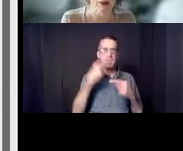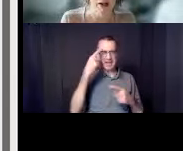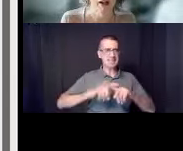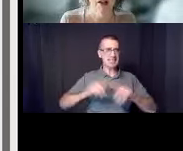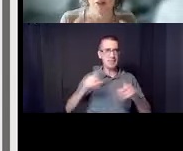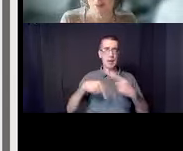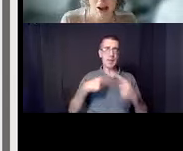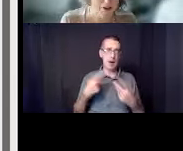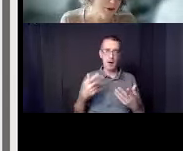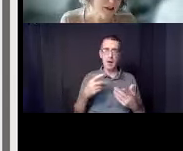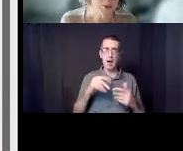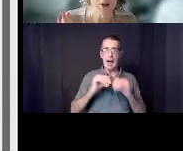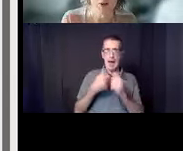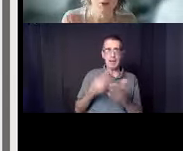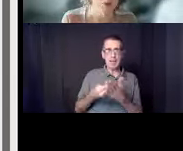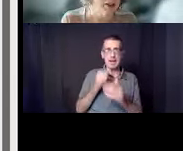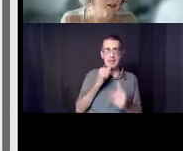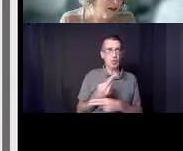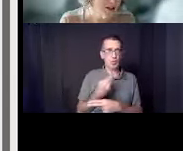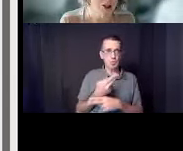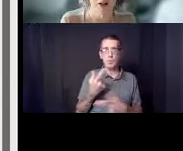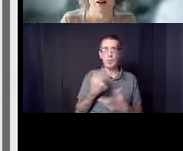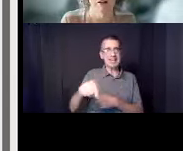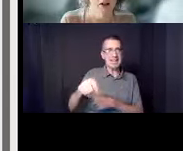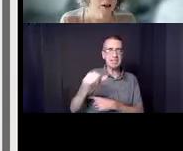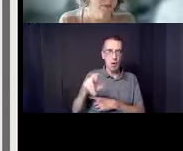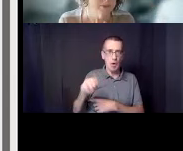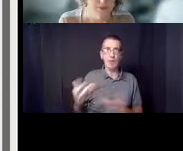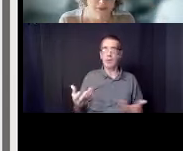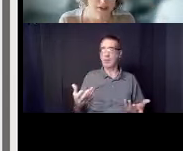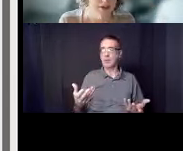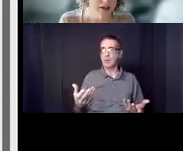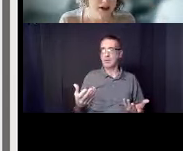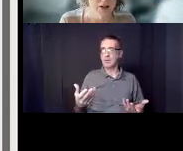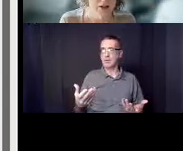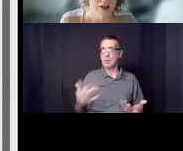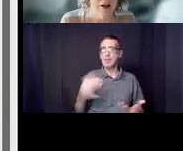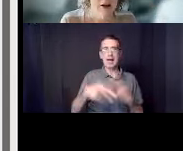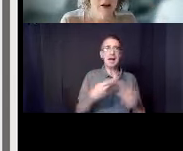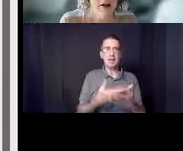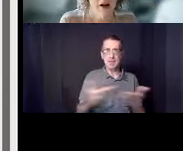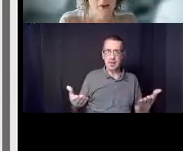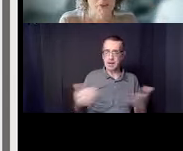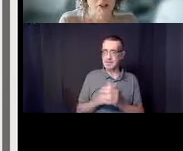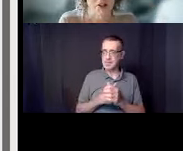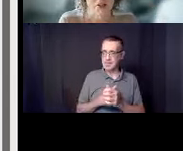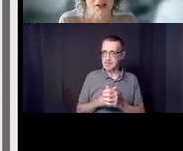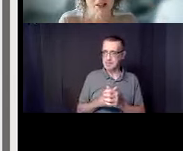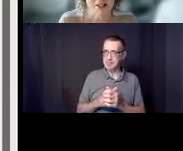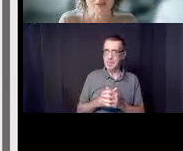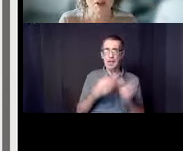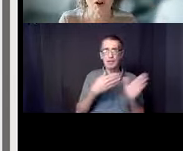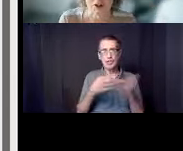differently about how the money could be used, what the needs are, that kind of thing.